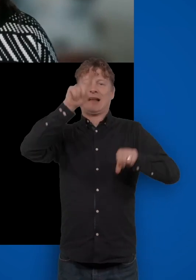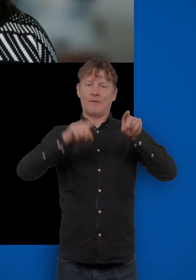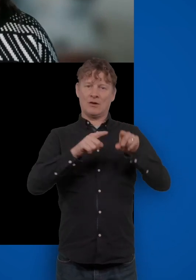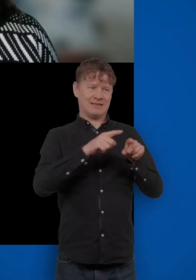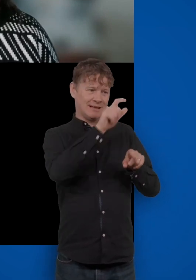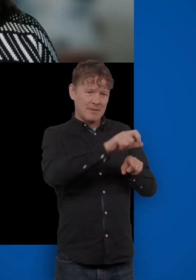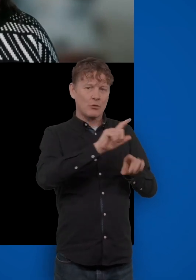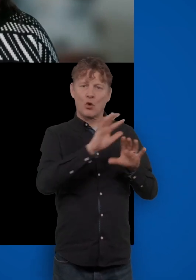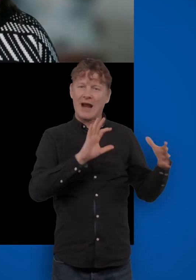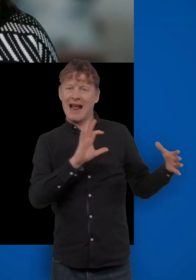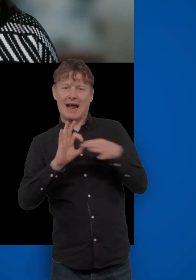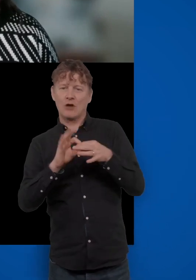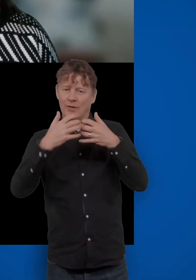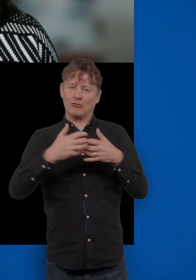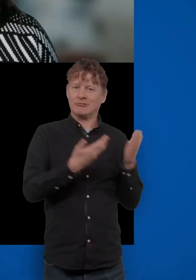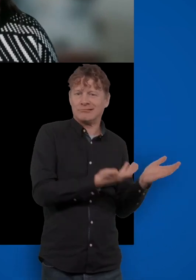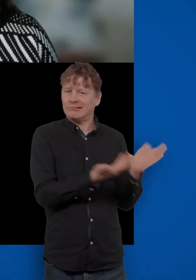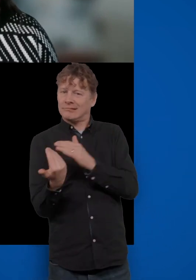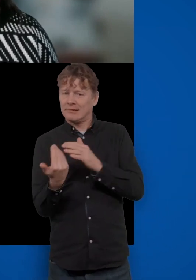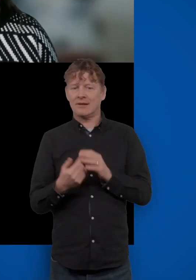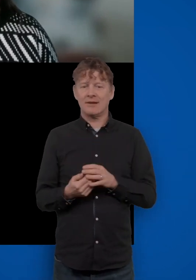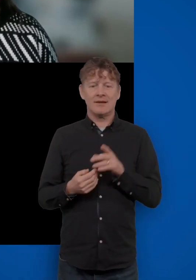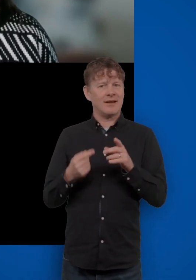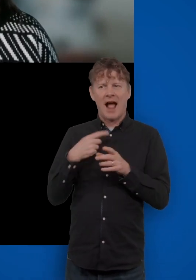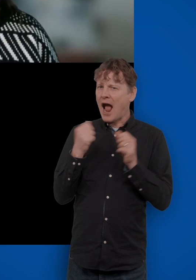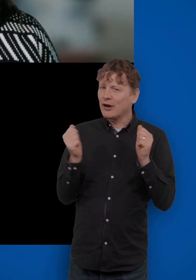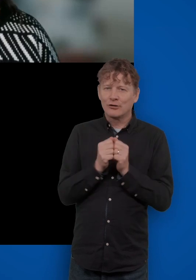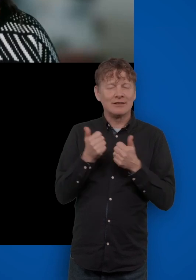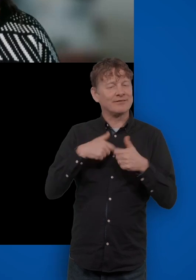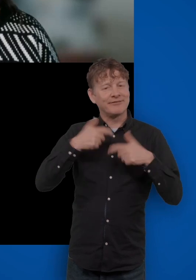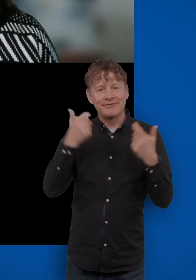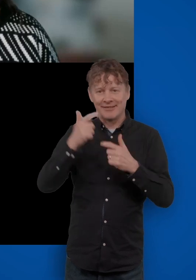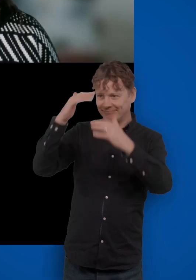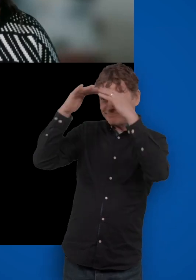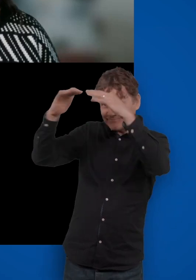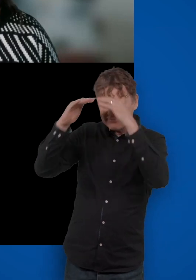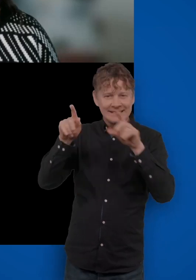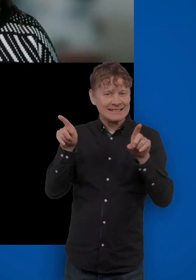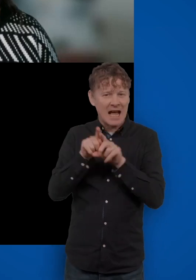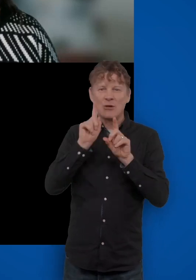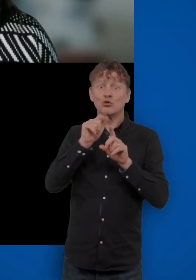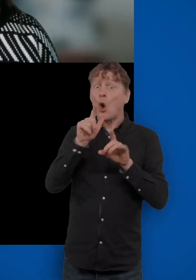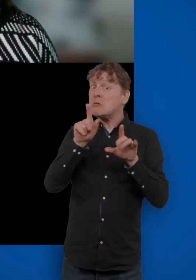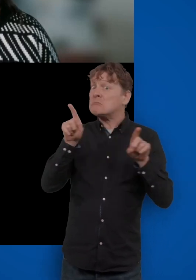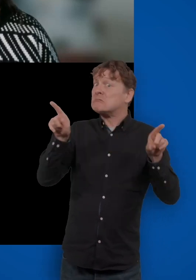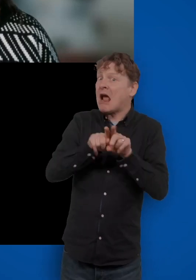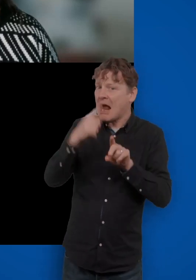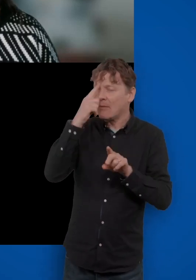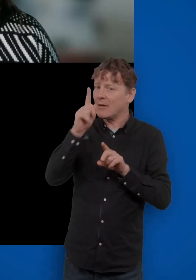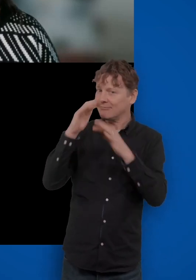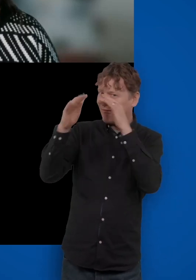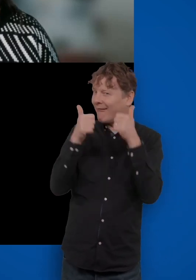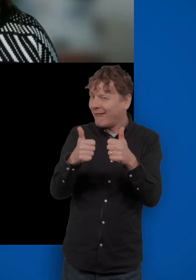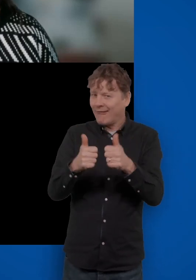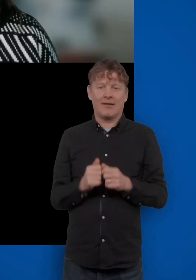reason. I agree 100%. It's so fun to be around like-minded people, but not identical. It's awesome. Sarah,